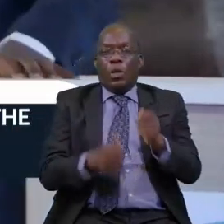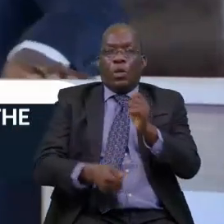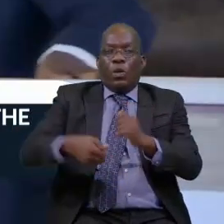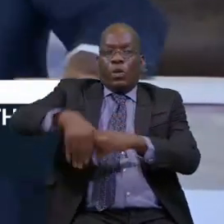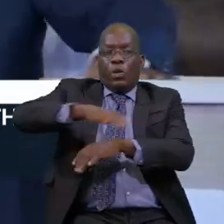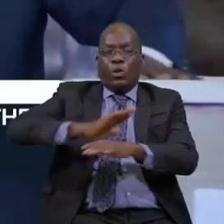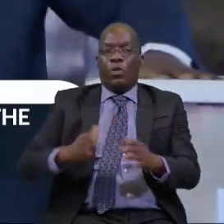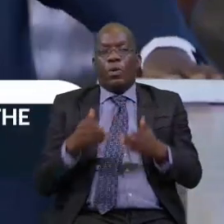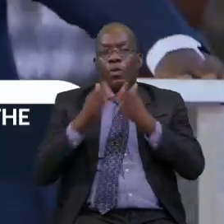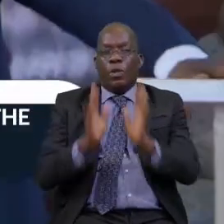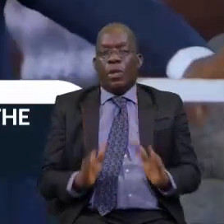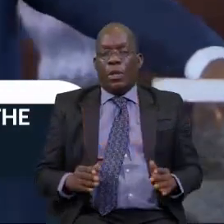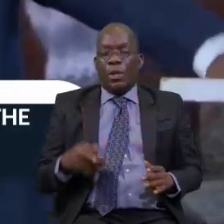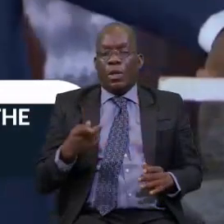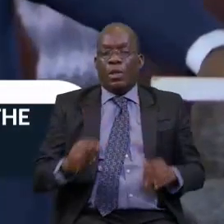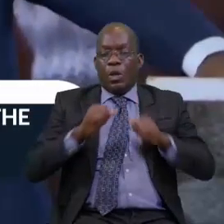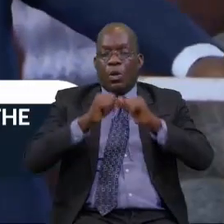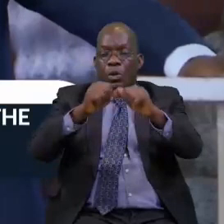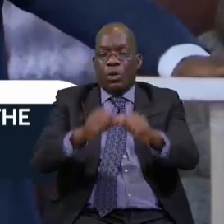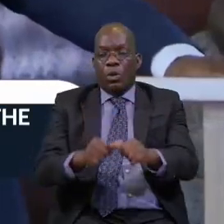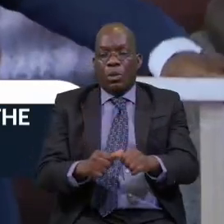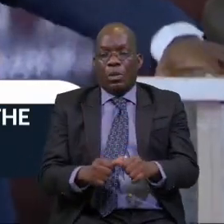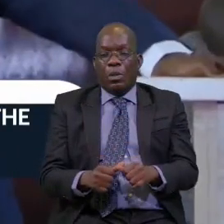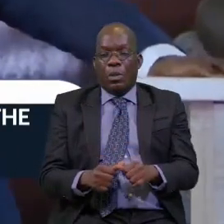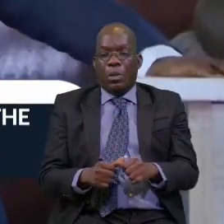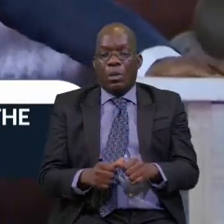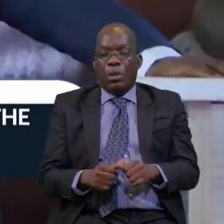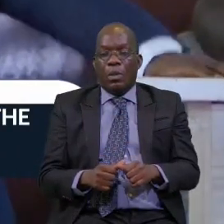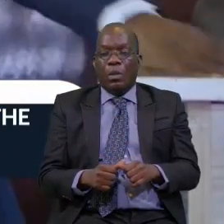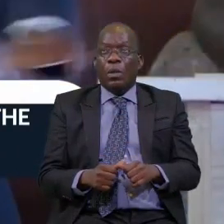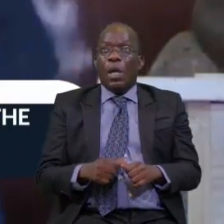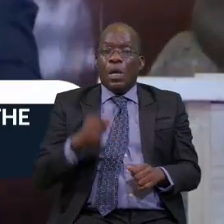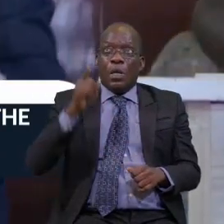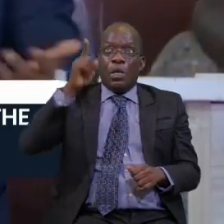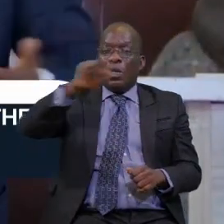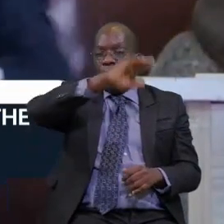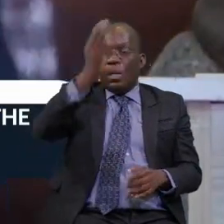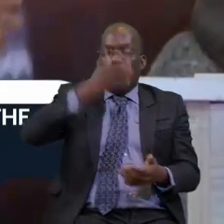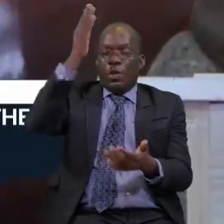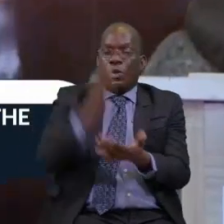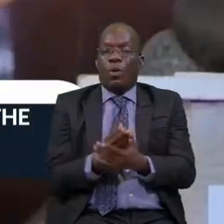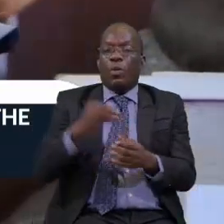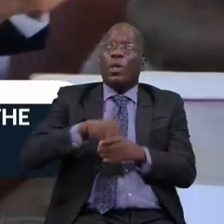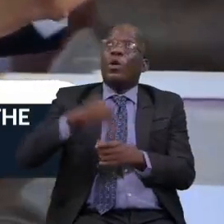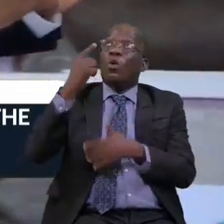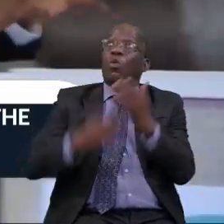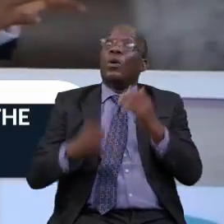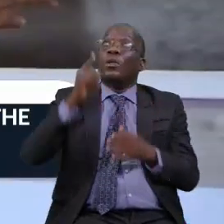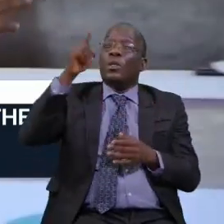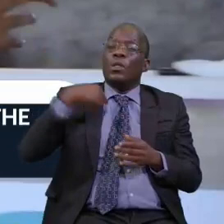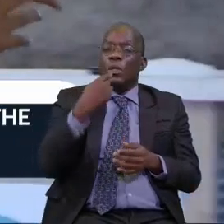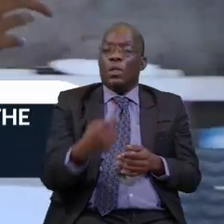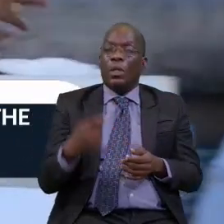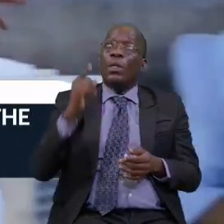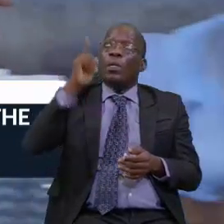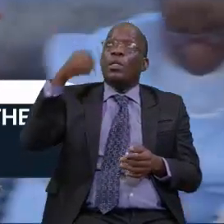Relentless. Is unrelenting in what he says. And he showed the people, he said,